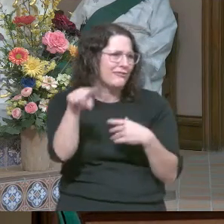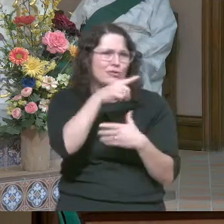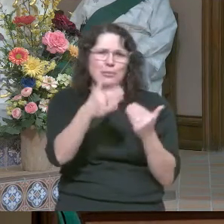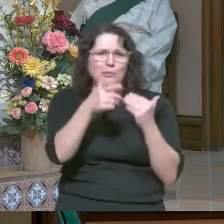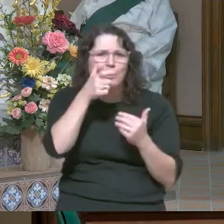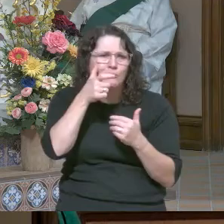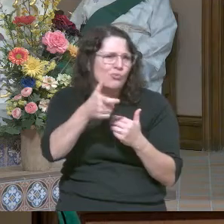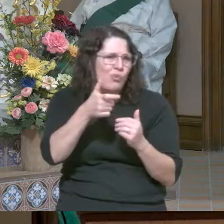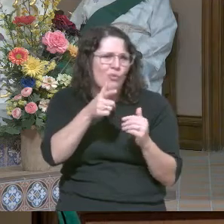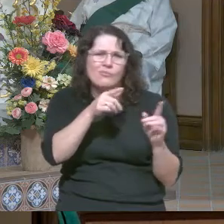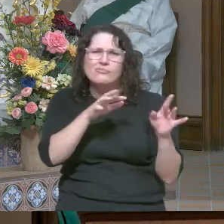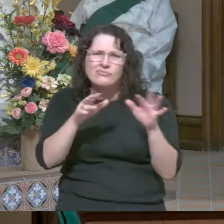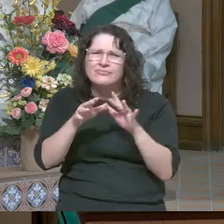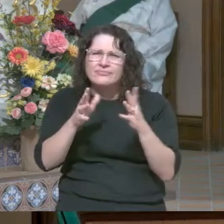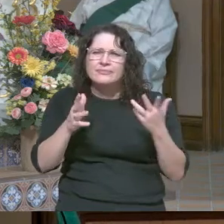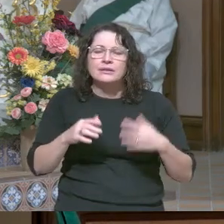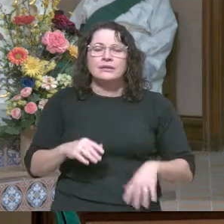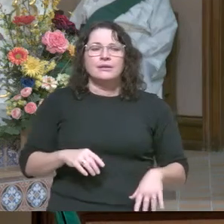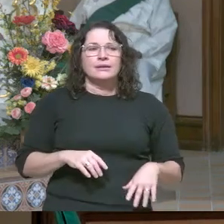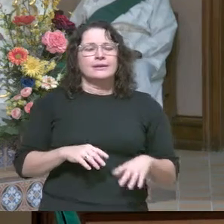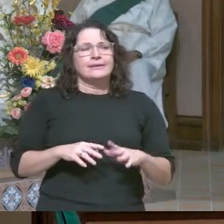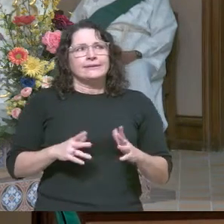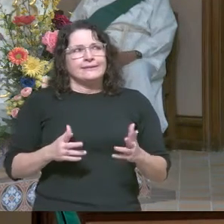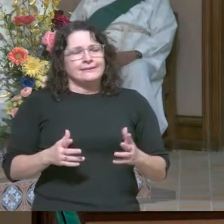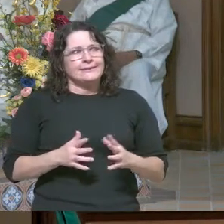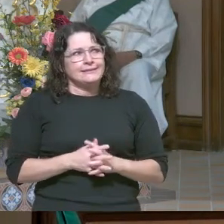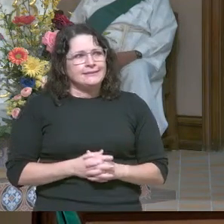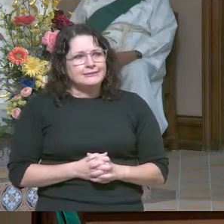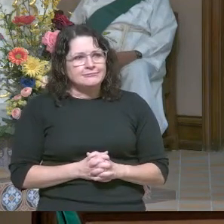watched it. And we saw this,